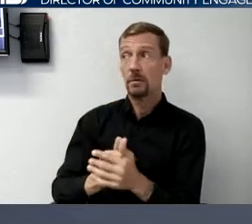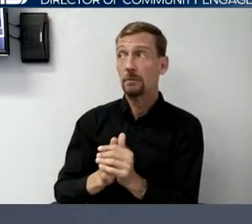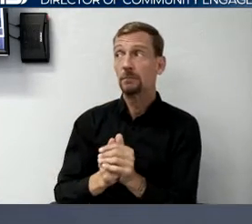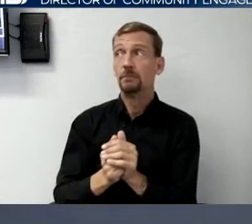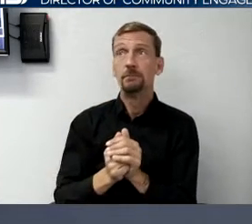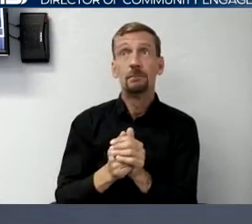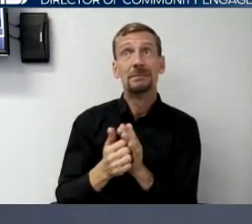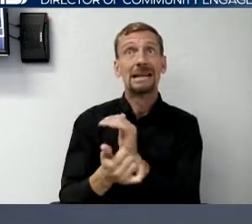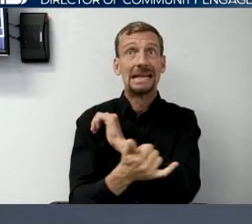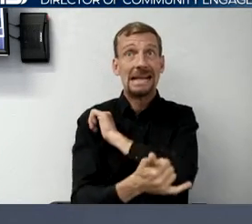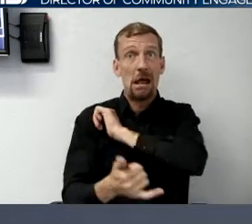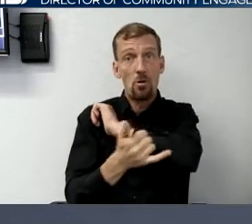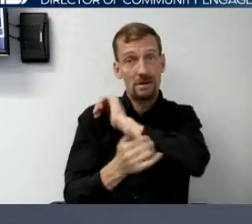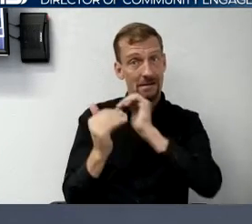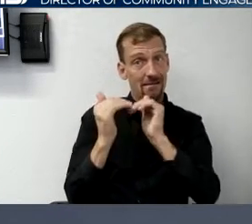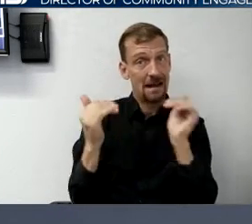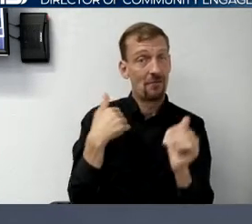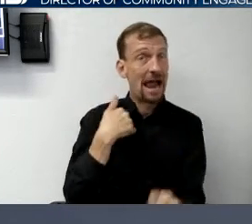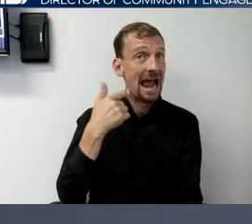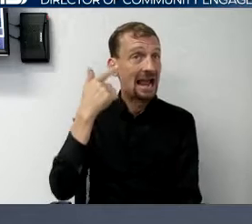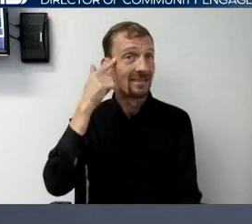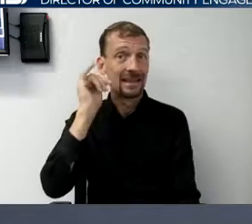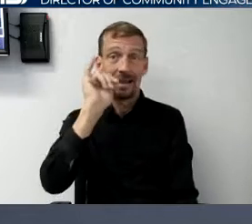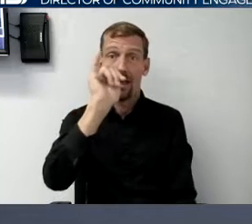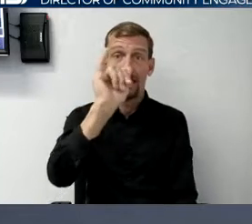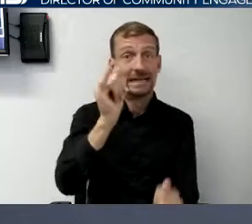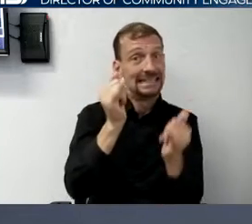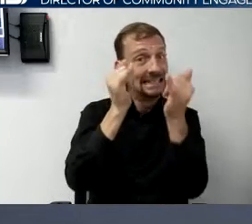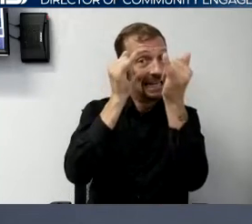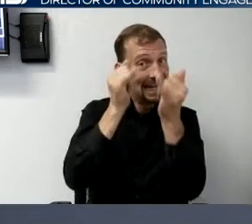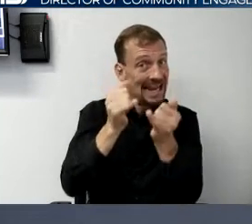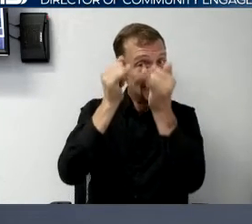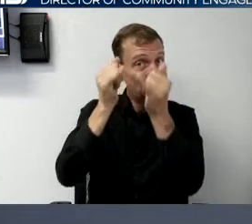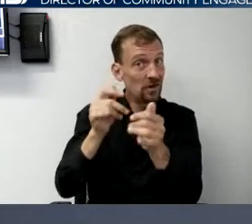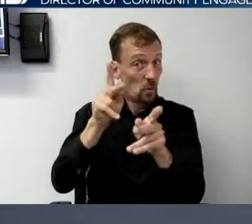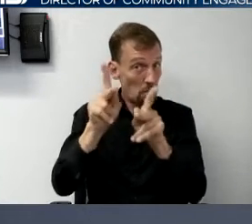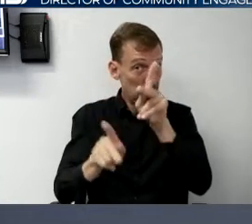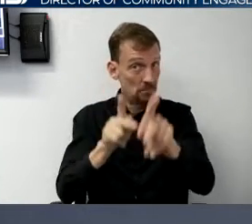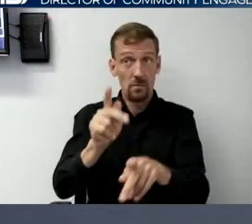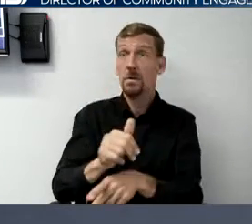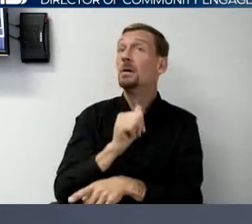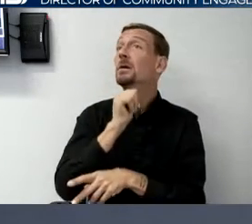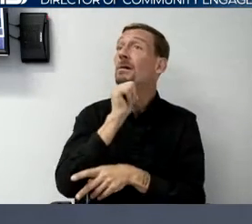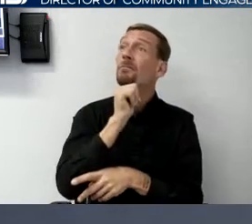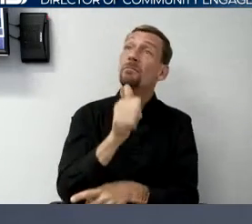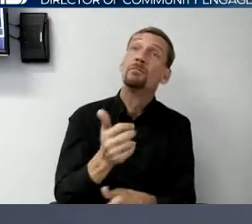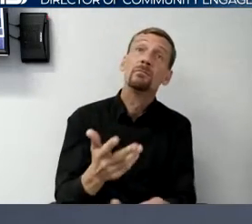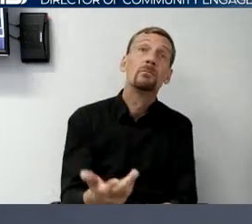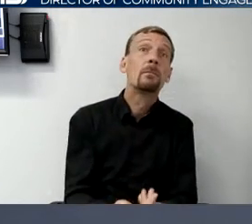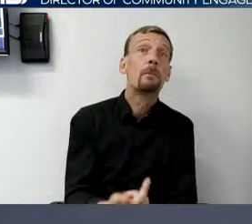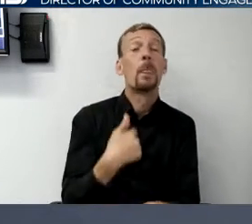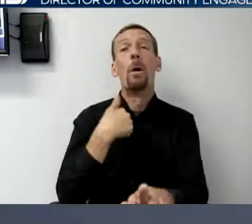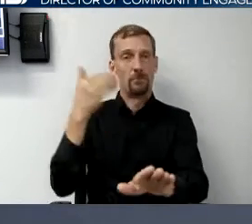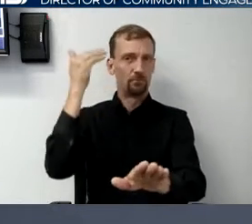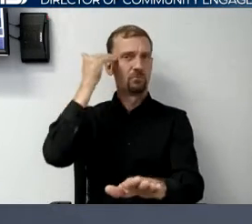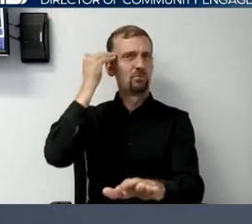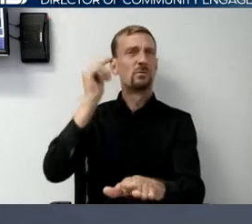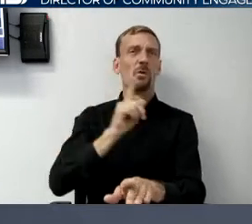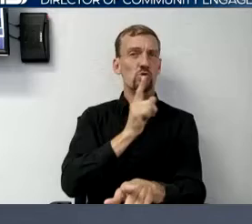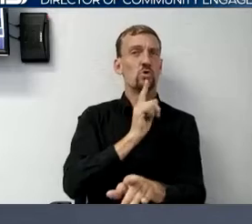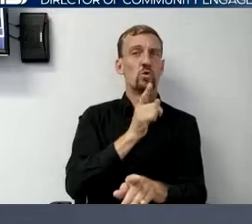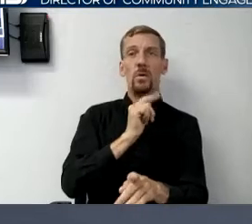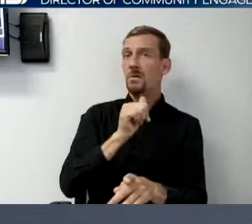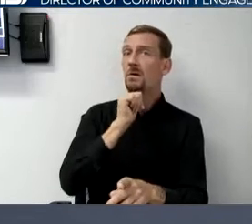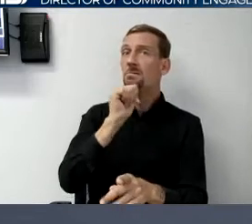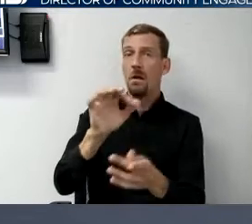And I believe those are individual people. So not, in fact, I know that